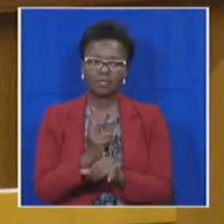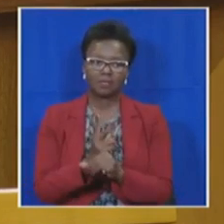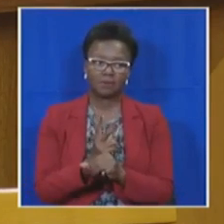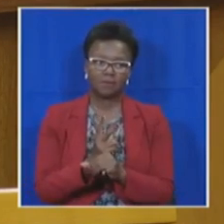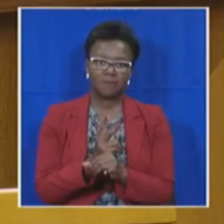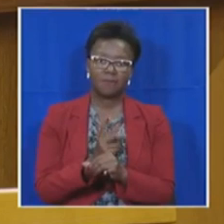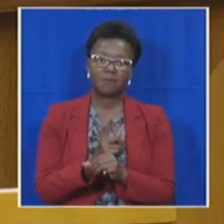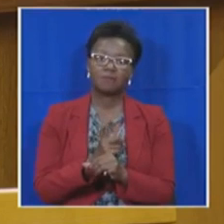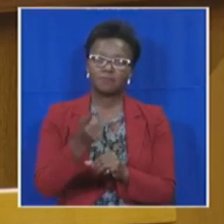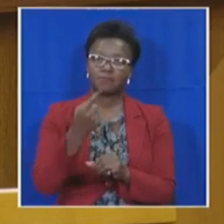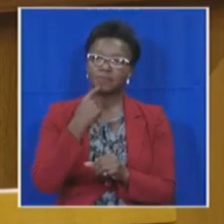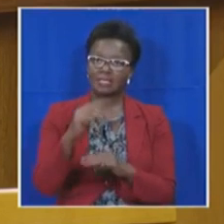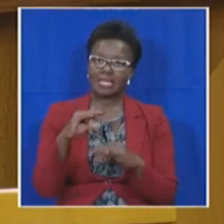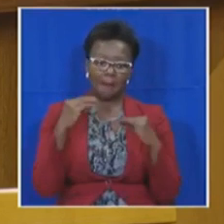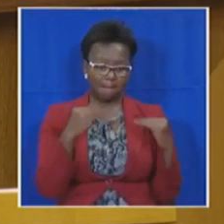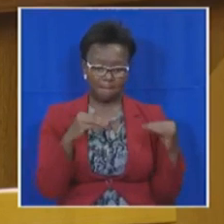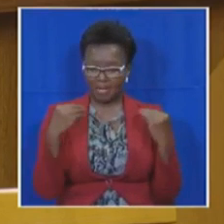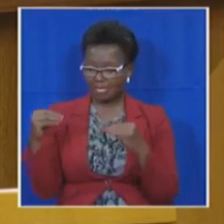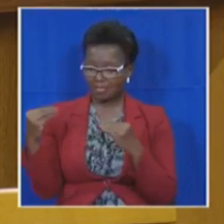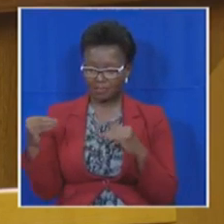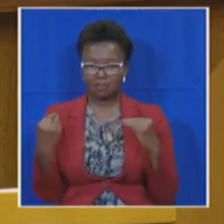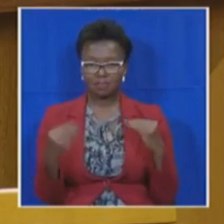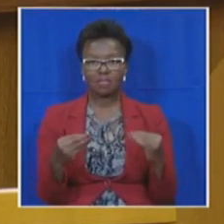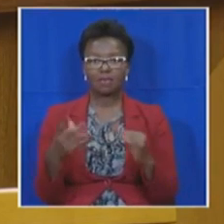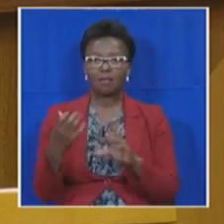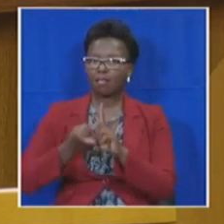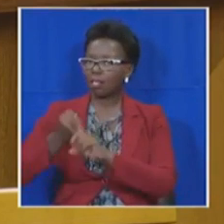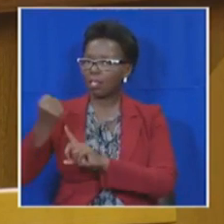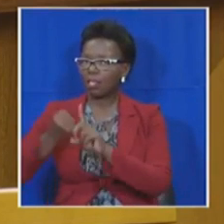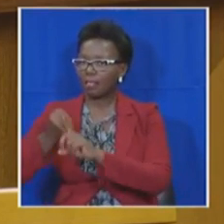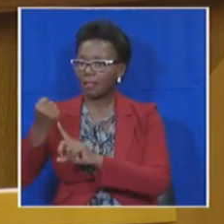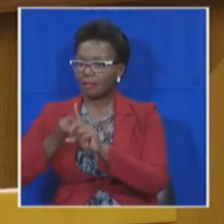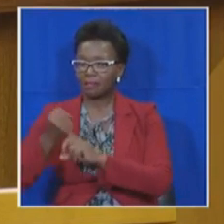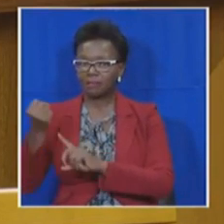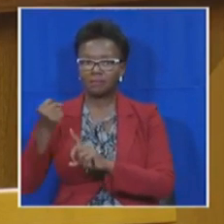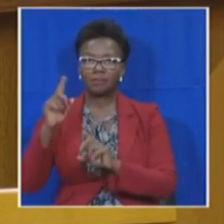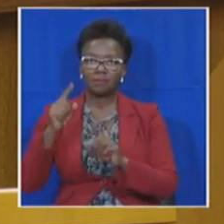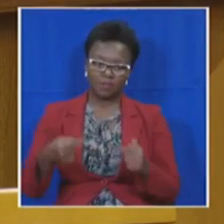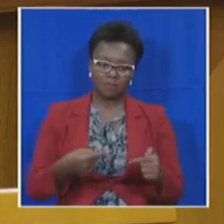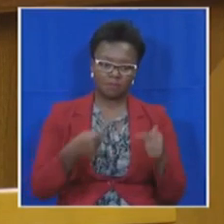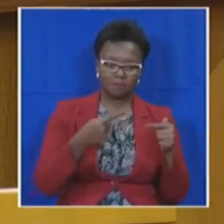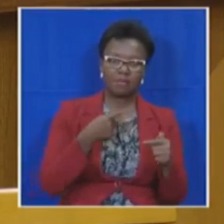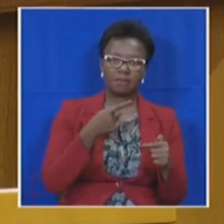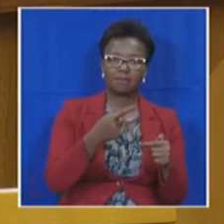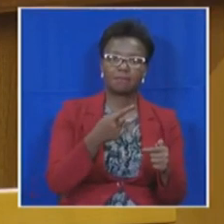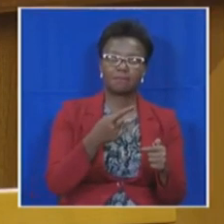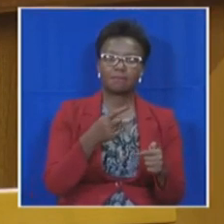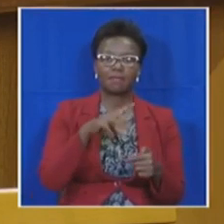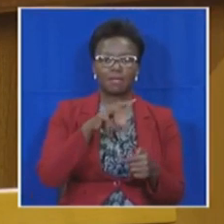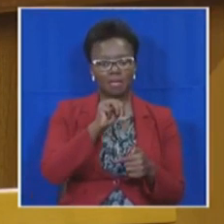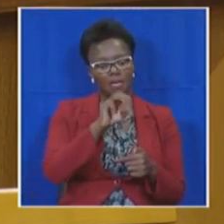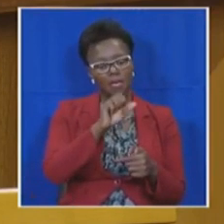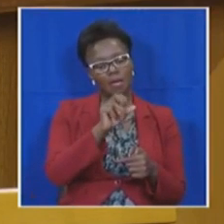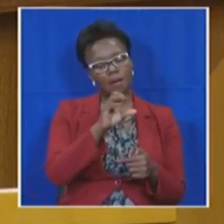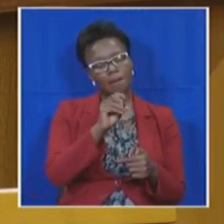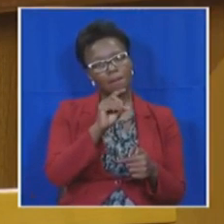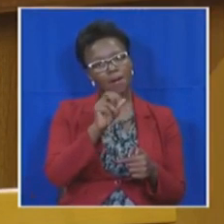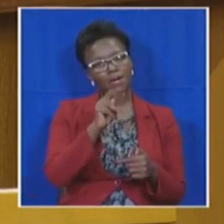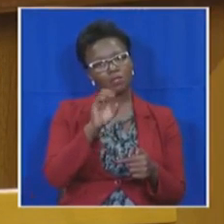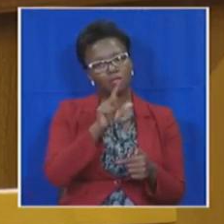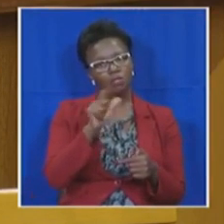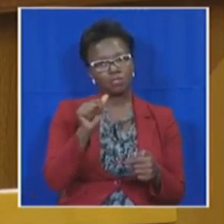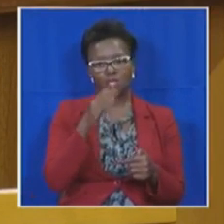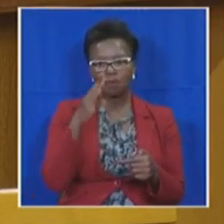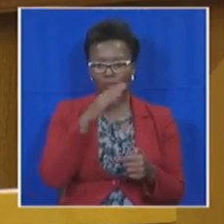far too busy campaigning and taking Thuli Madonsela to have time to worry about 17 million